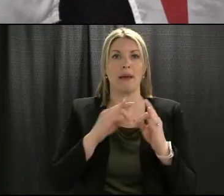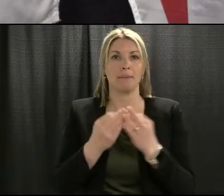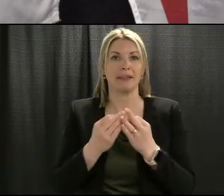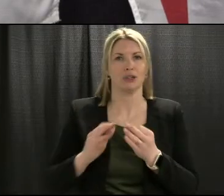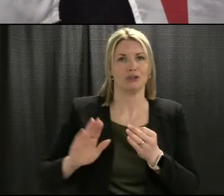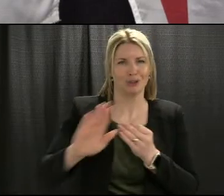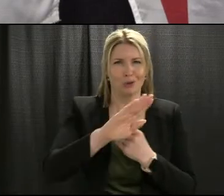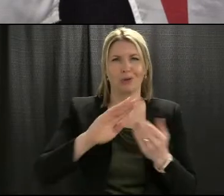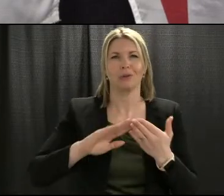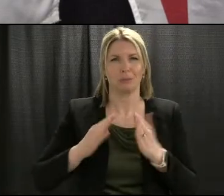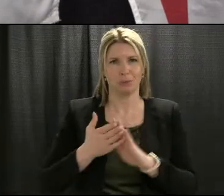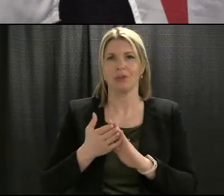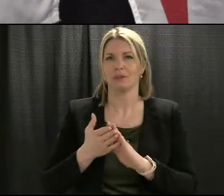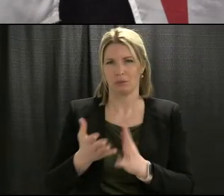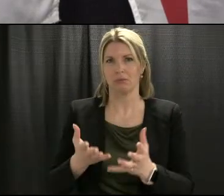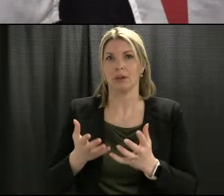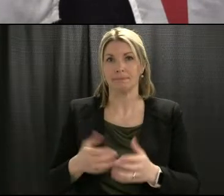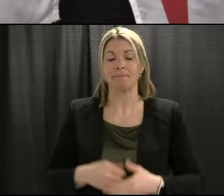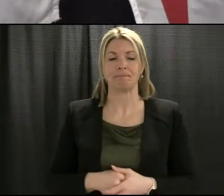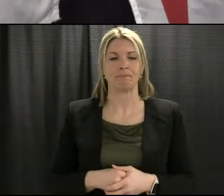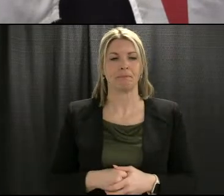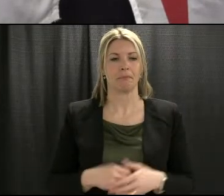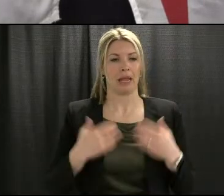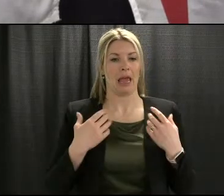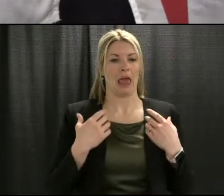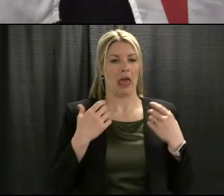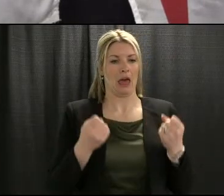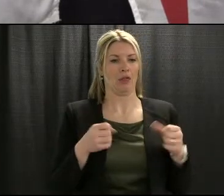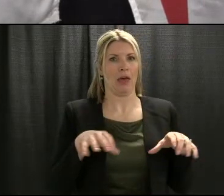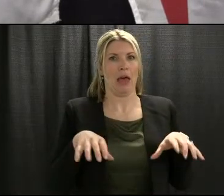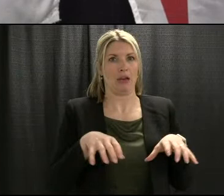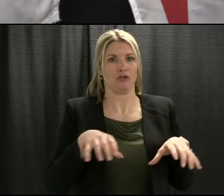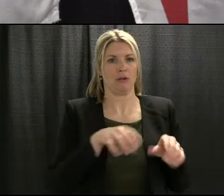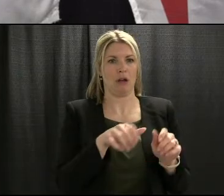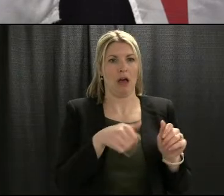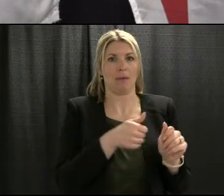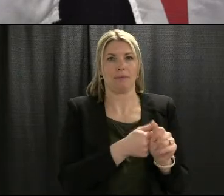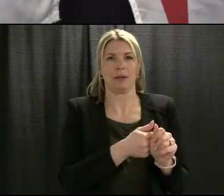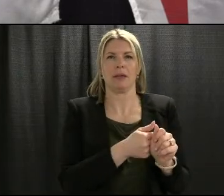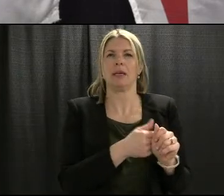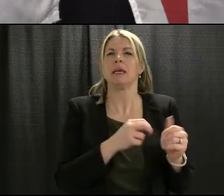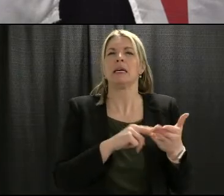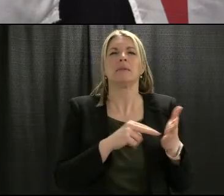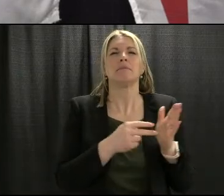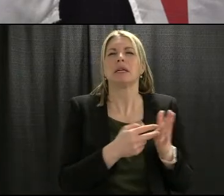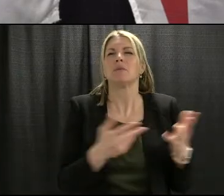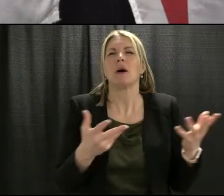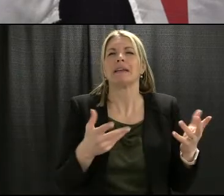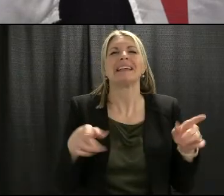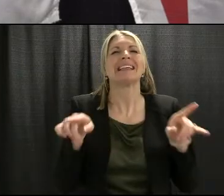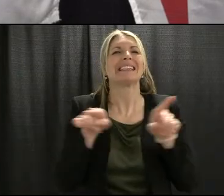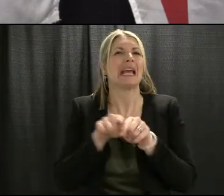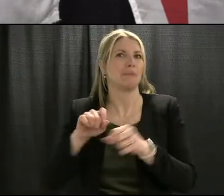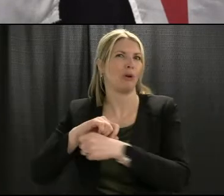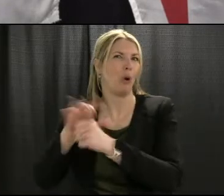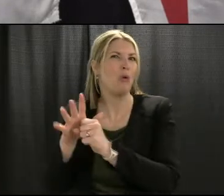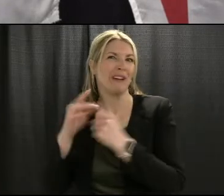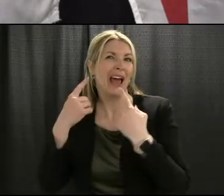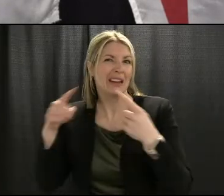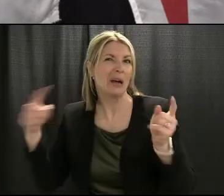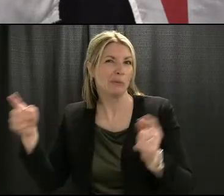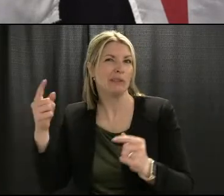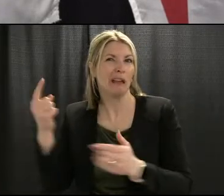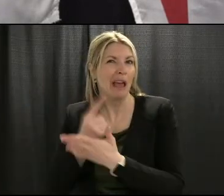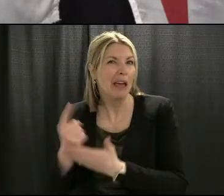communities. Healthcare Action Updates will function as briefings, similar to the COVID briefings in many ways, of our